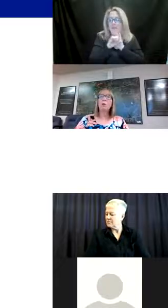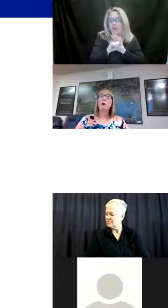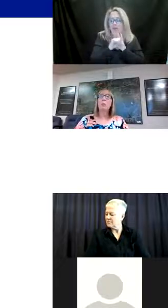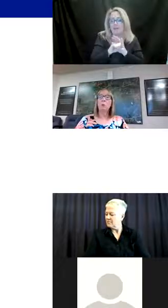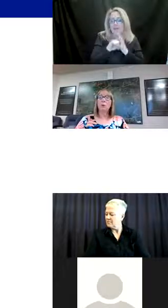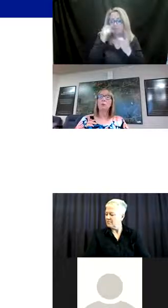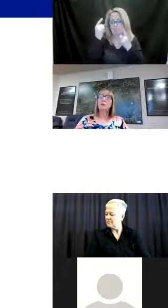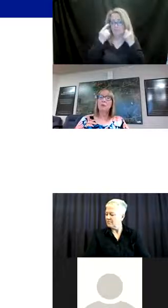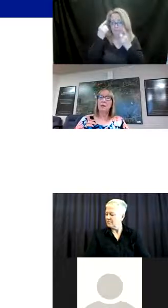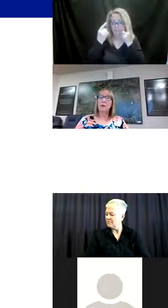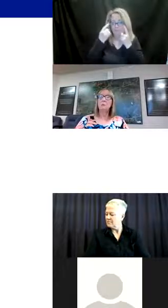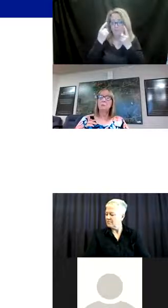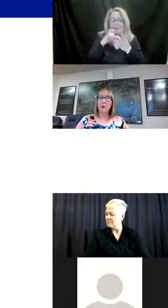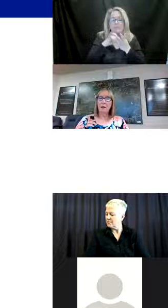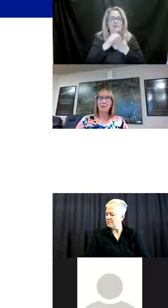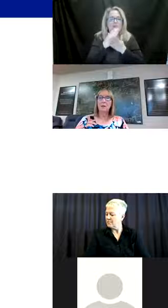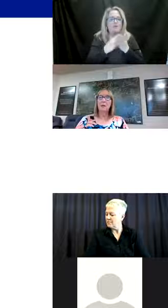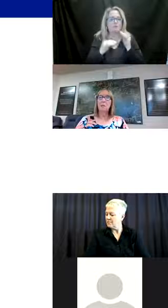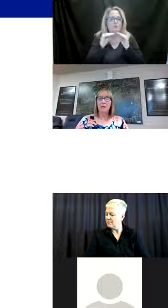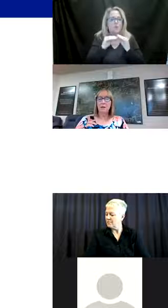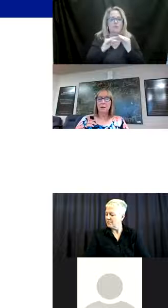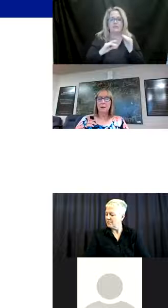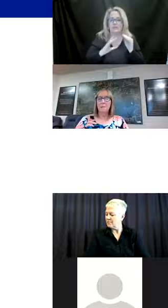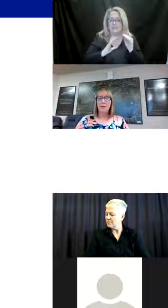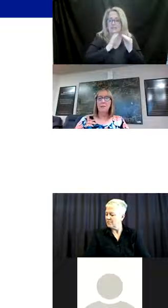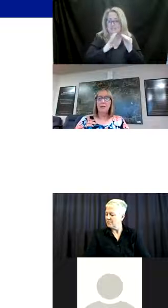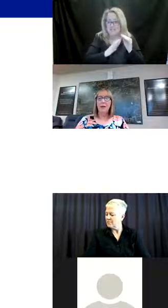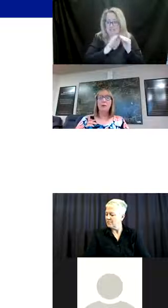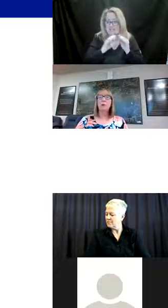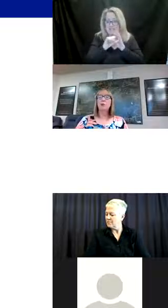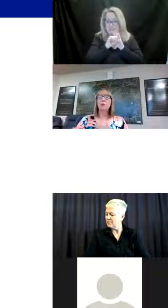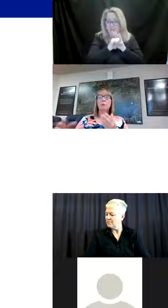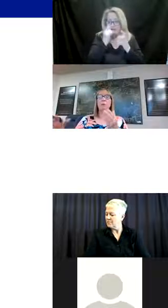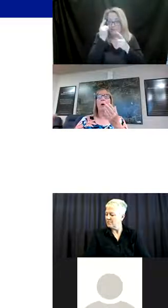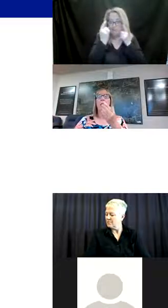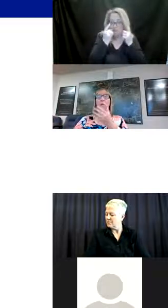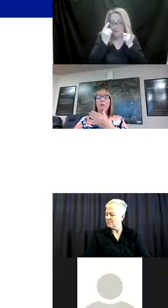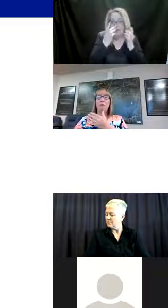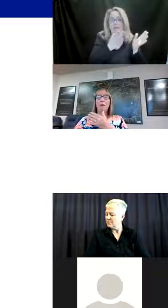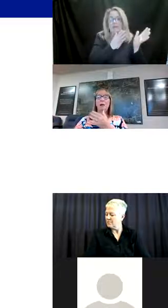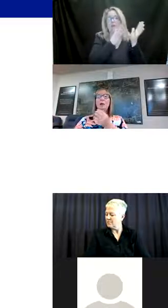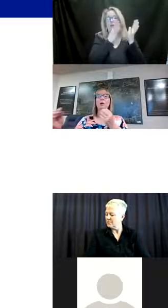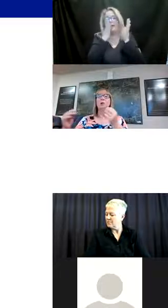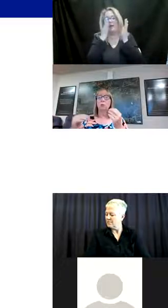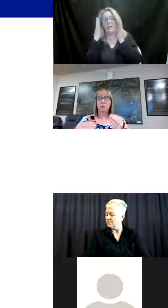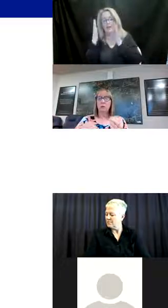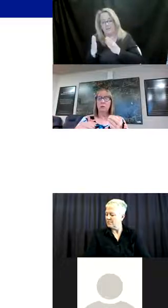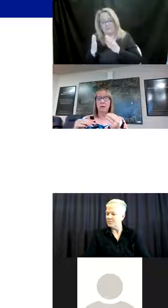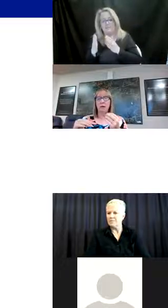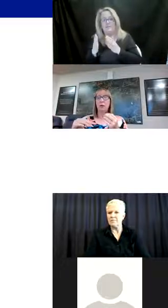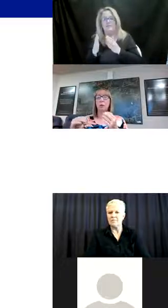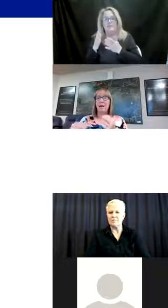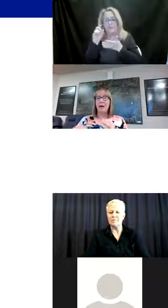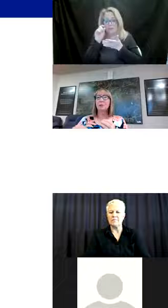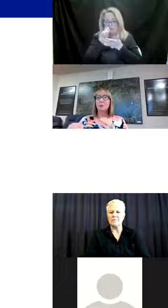points of more sophisticated symbolic thinking for kids. And then, of course, they move all the way from that to